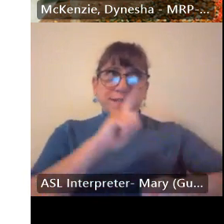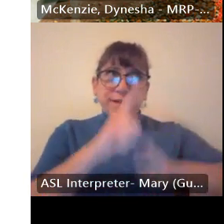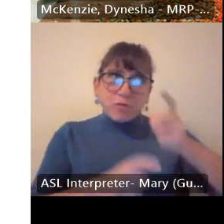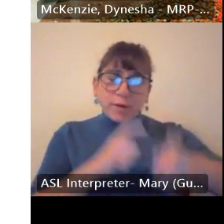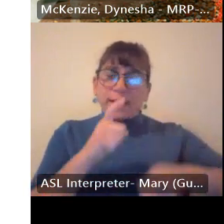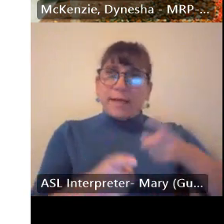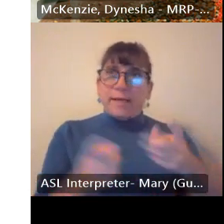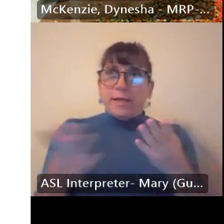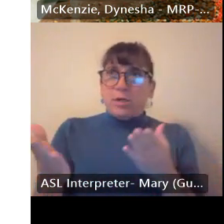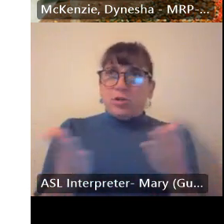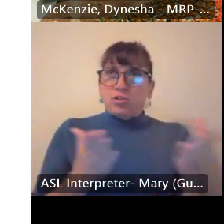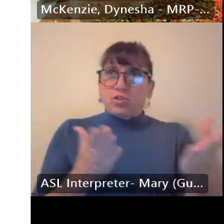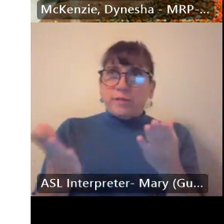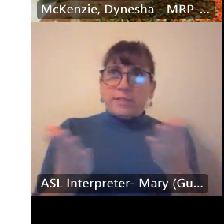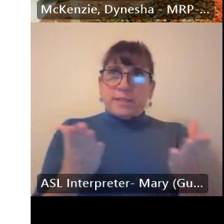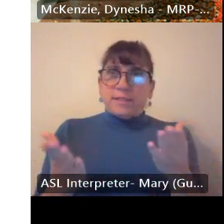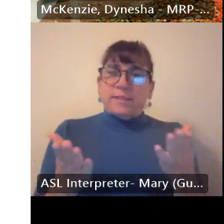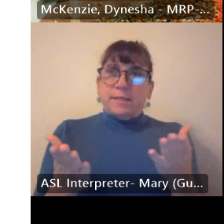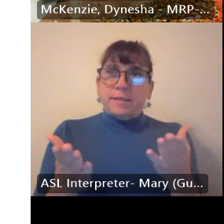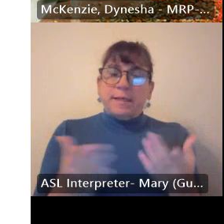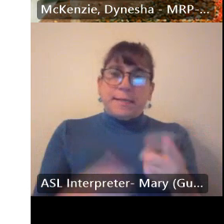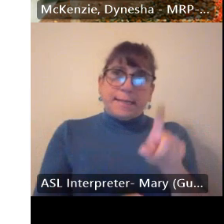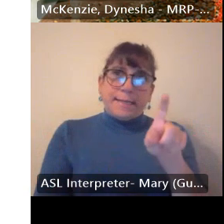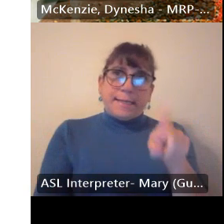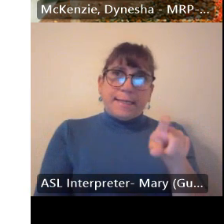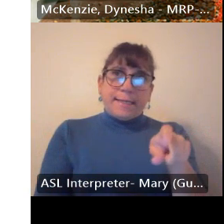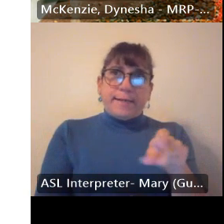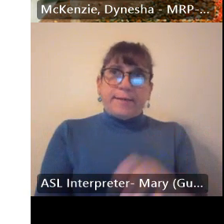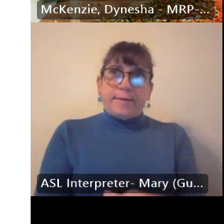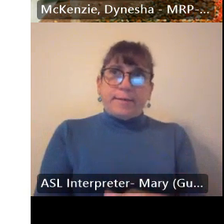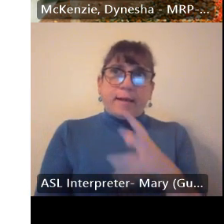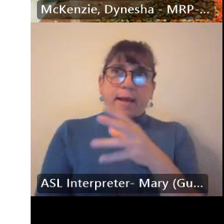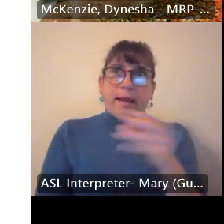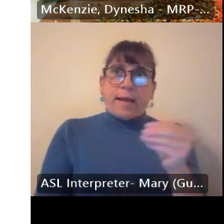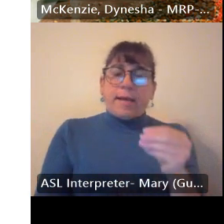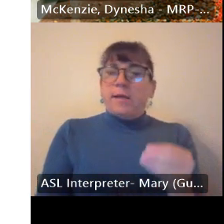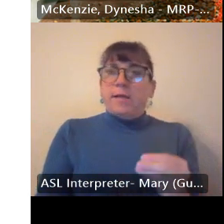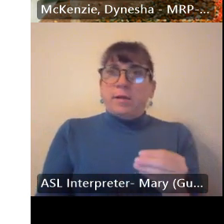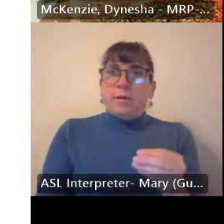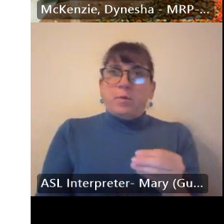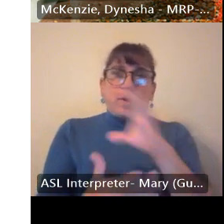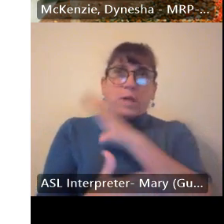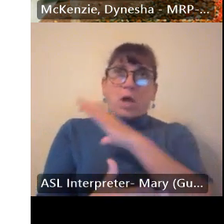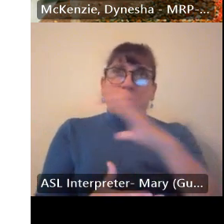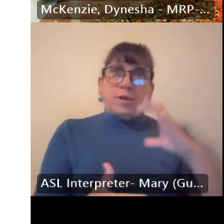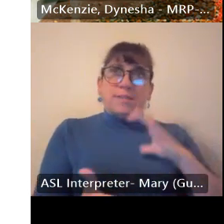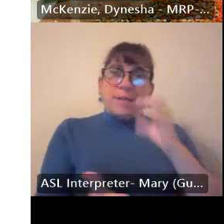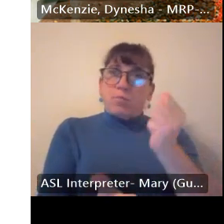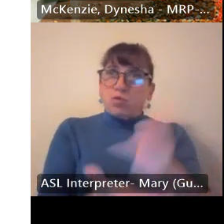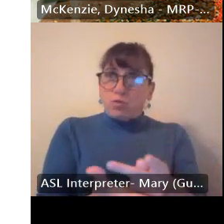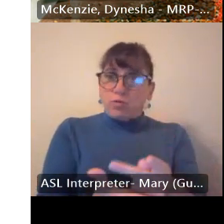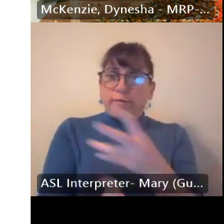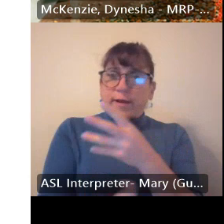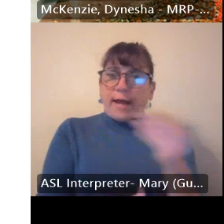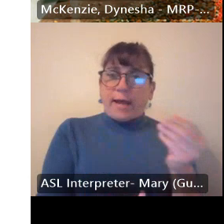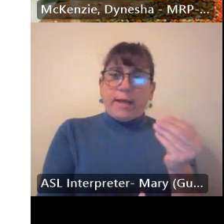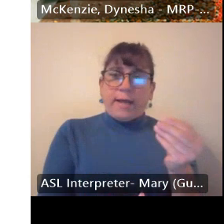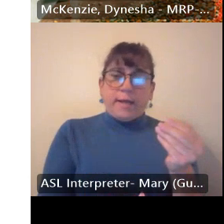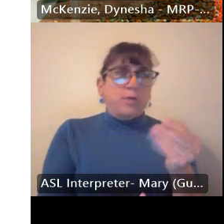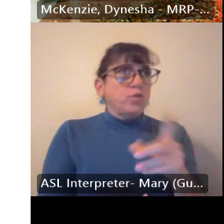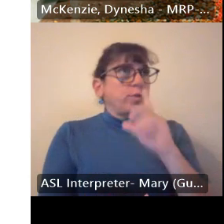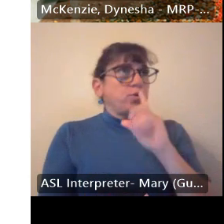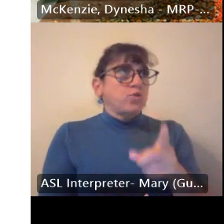the services that are needed and what Congress has approved, and to make